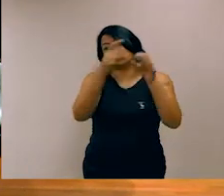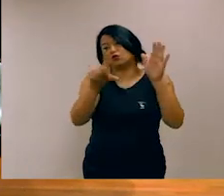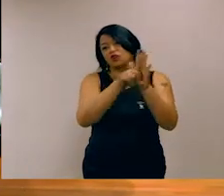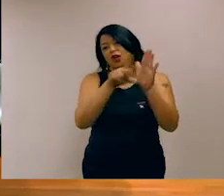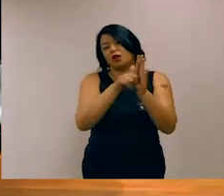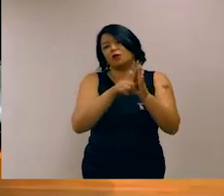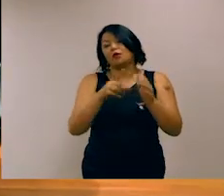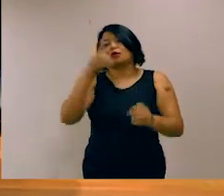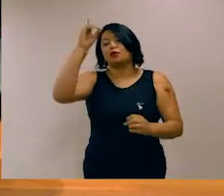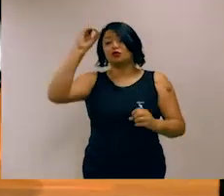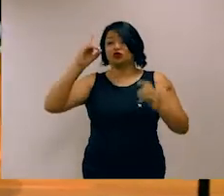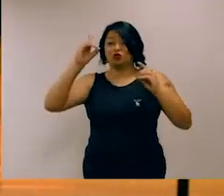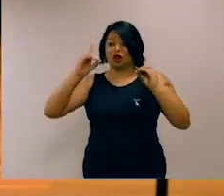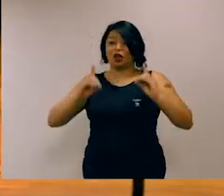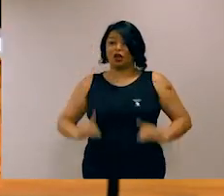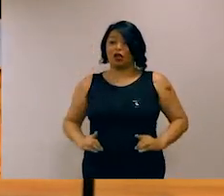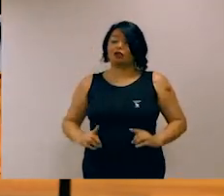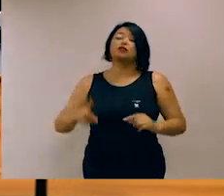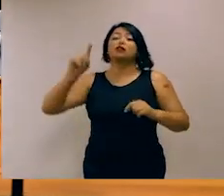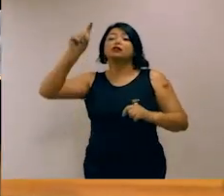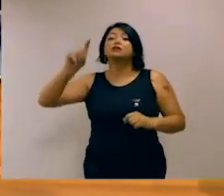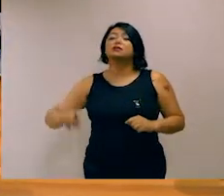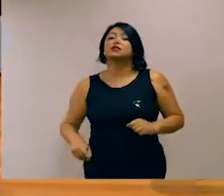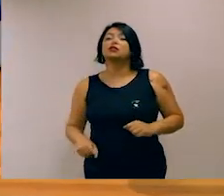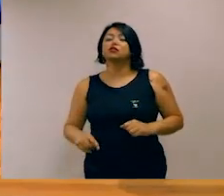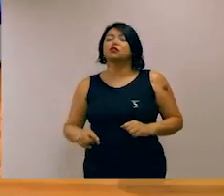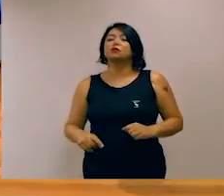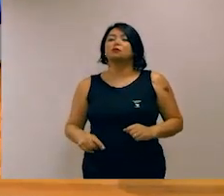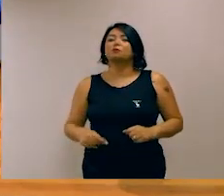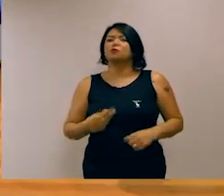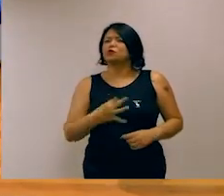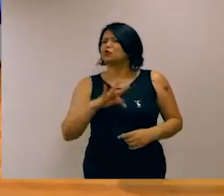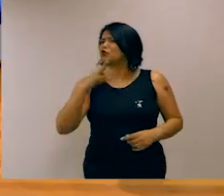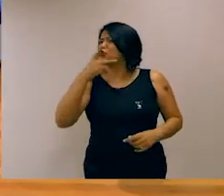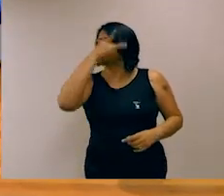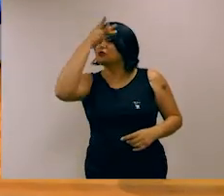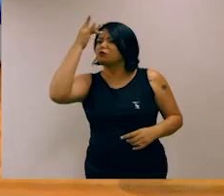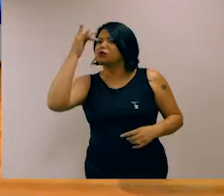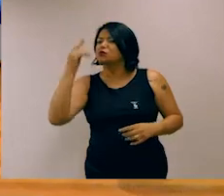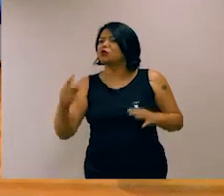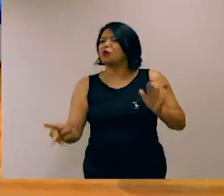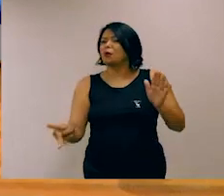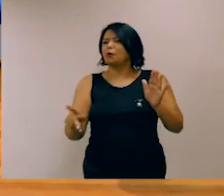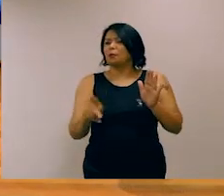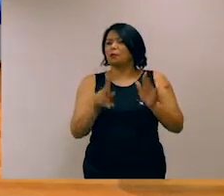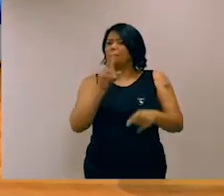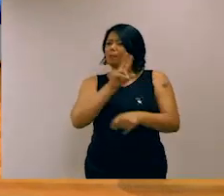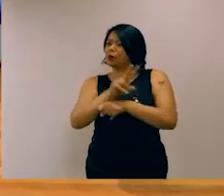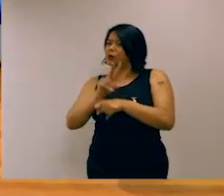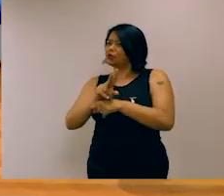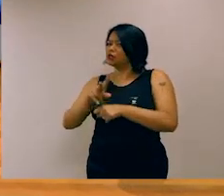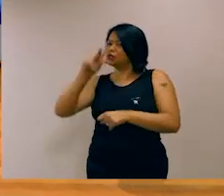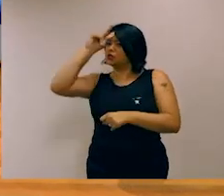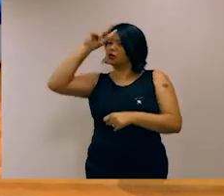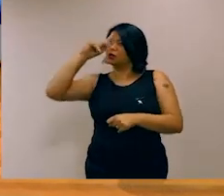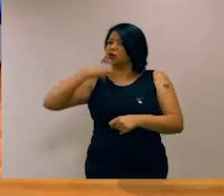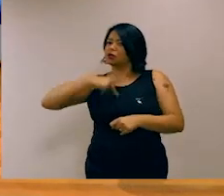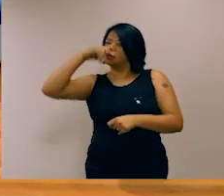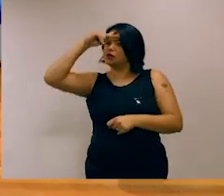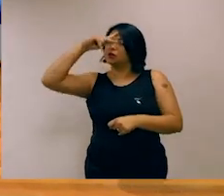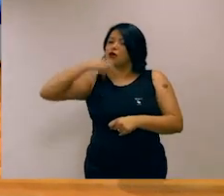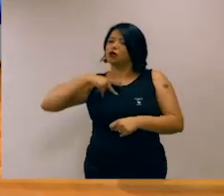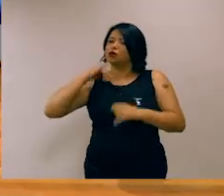action of a law of data protection, and we need to maintain that. We need to keep this right. So there is a lot of work